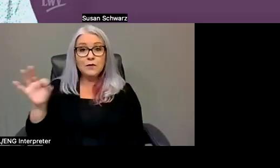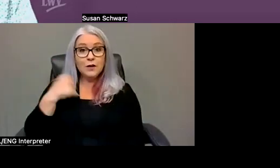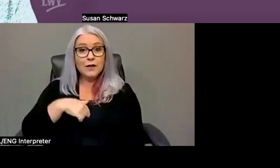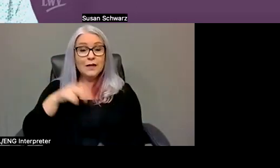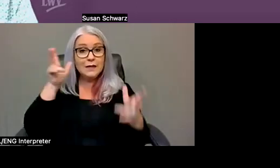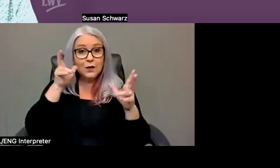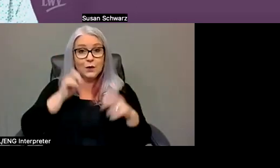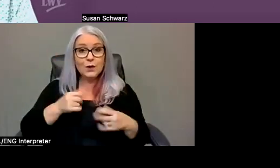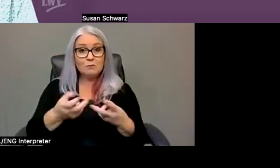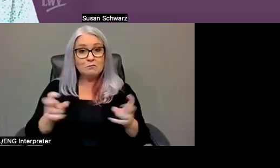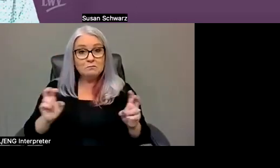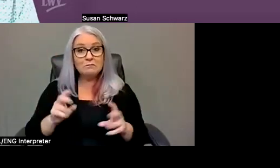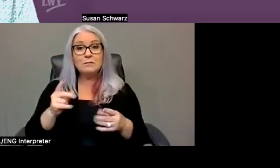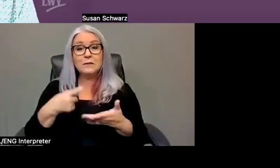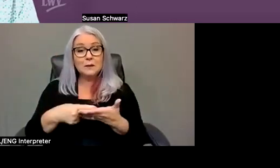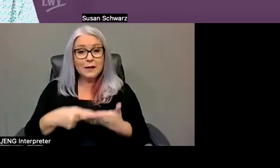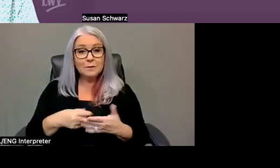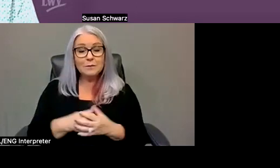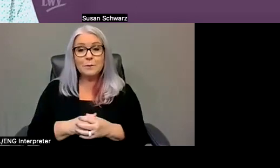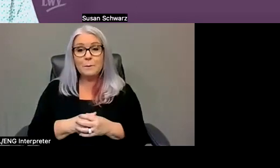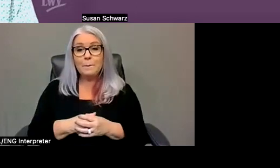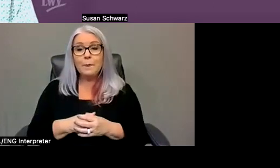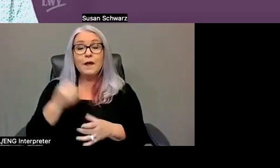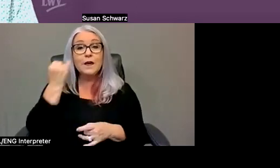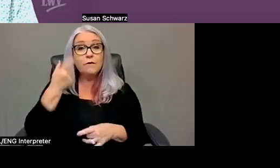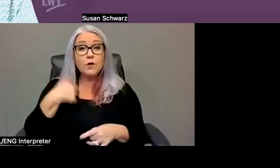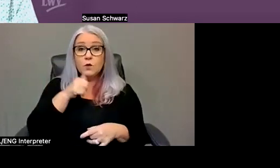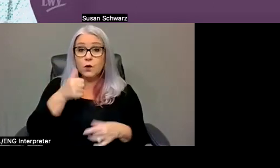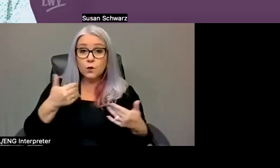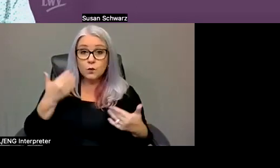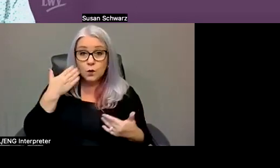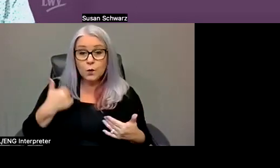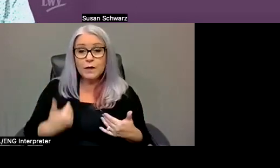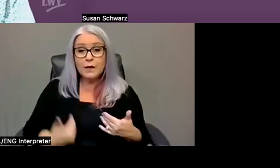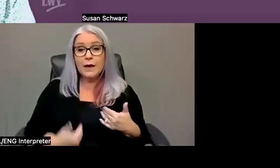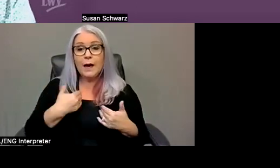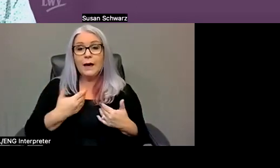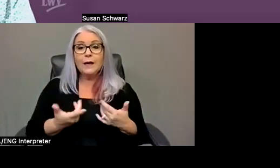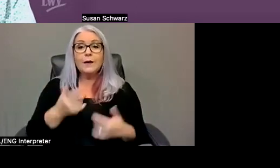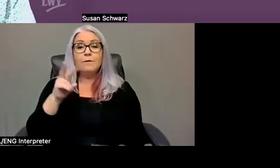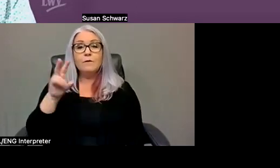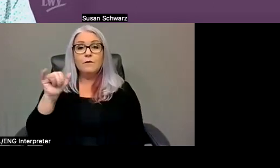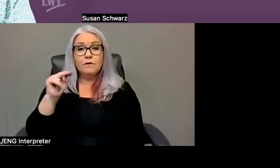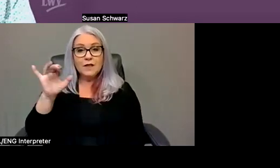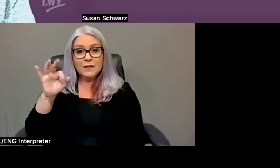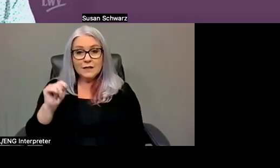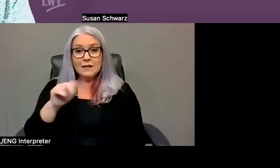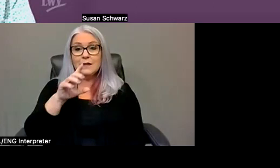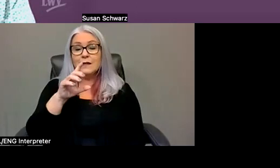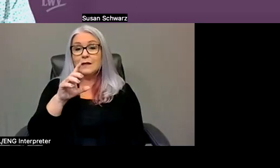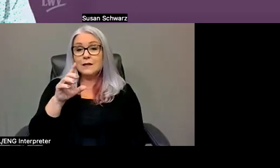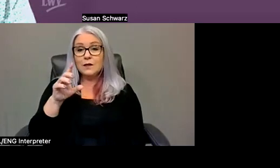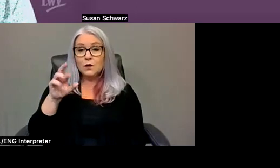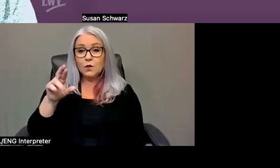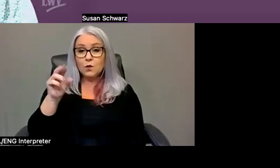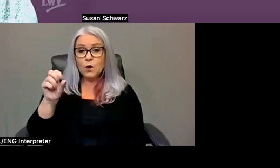candidates debate. For those of you who don't know me, I am Vincent Rossillo, and I am once again asking the residents of Dobbs Ferry to re-elect